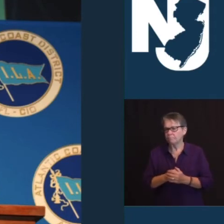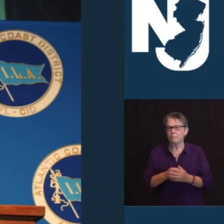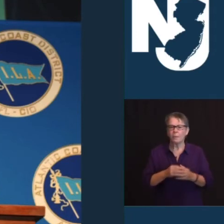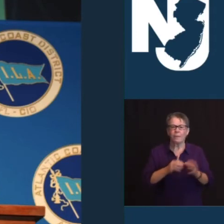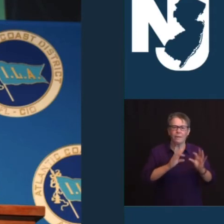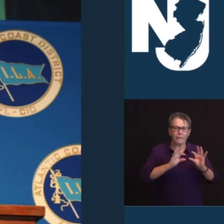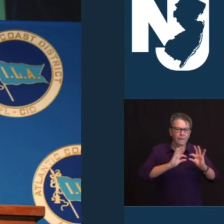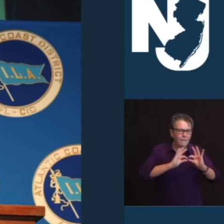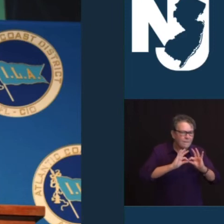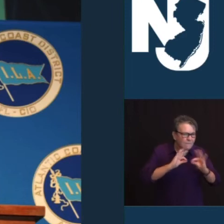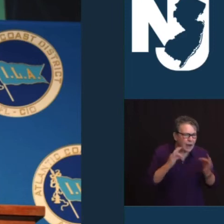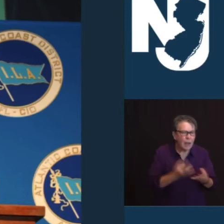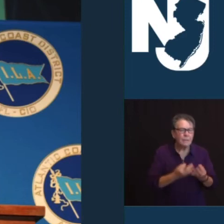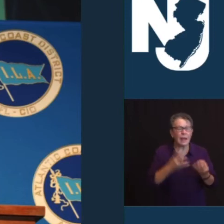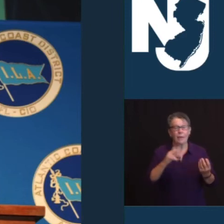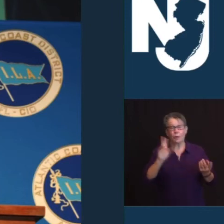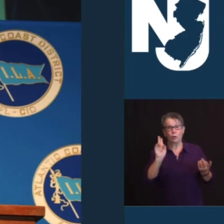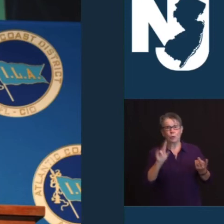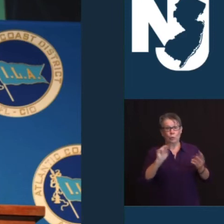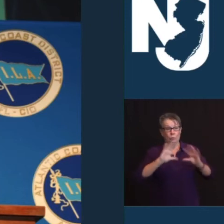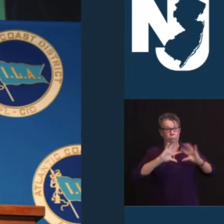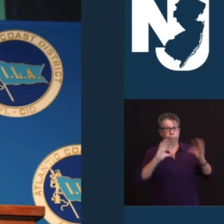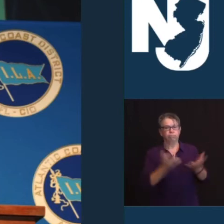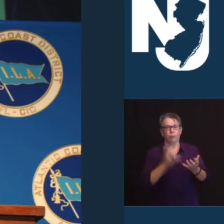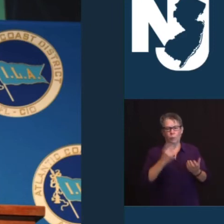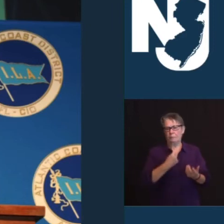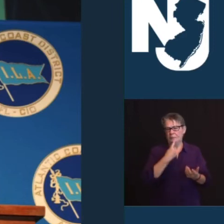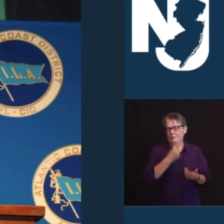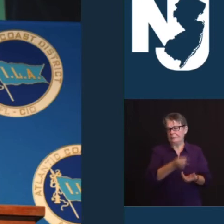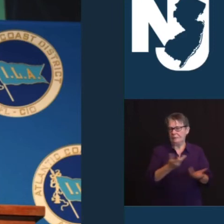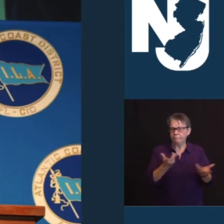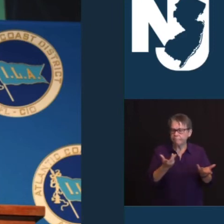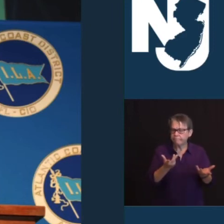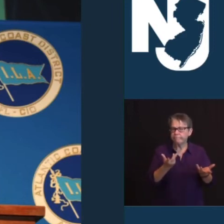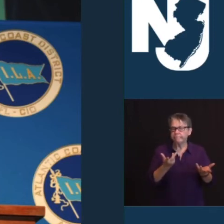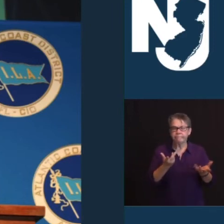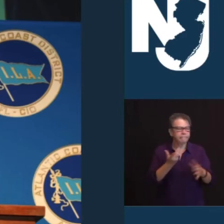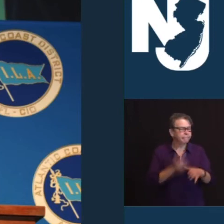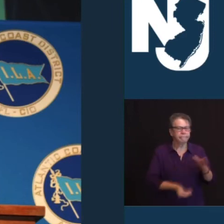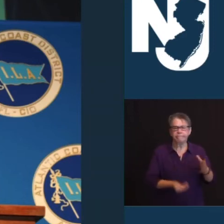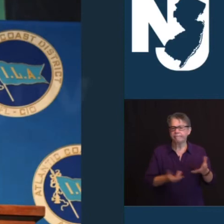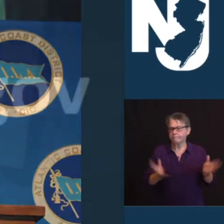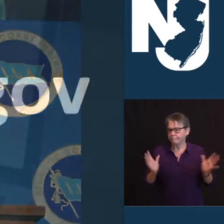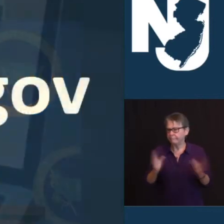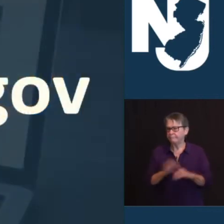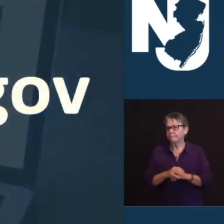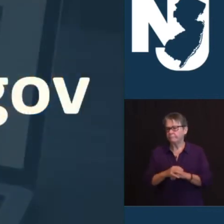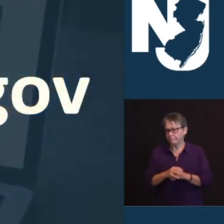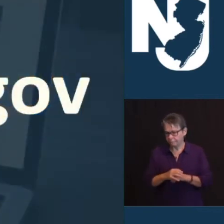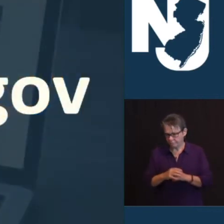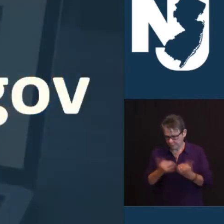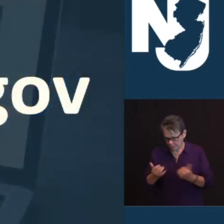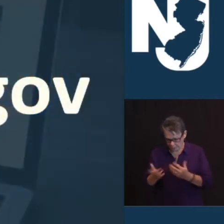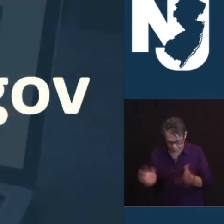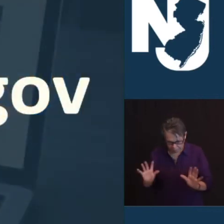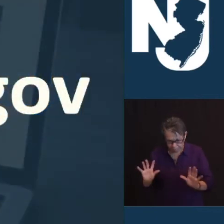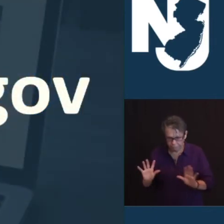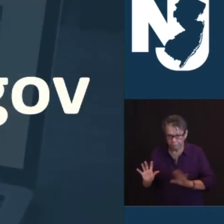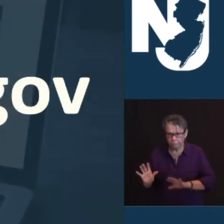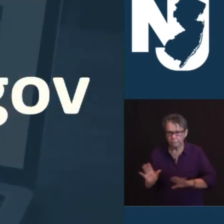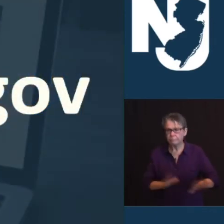and the broader community in the struggle for civil rights in our state and beyond. With that, please help me welcome the woman who needs no